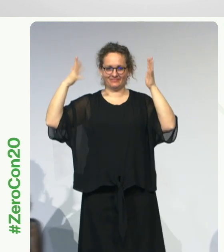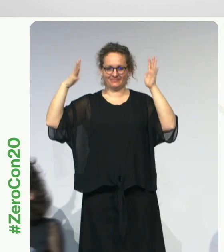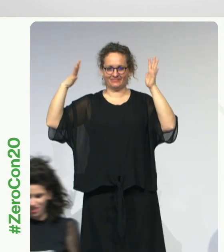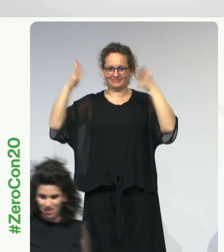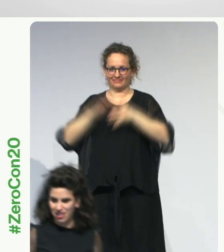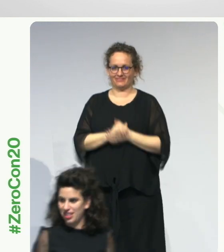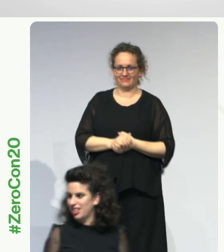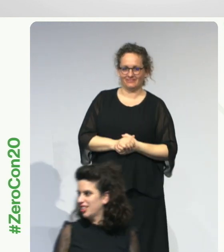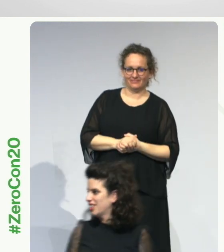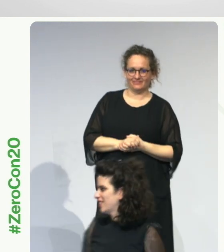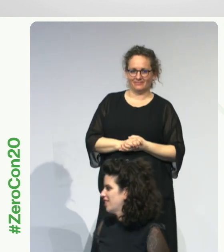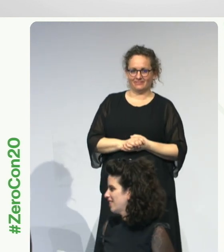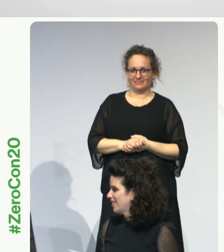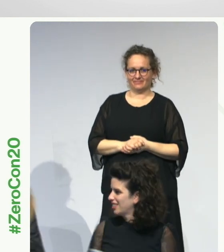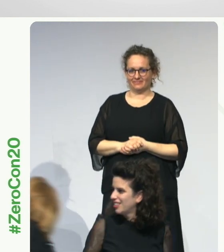Tomorrow is it?